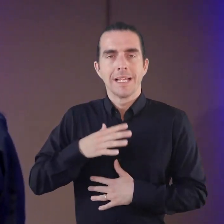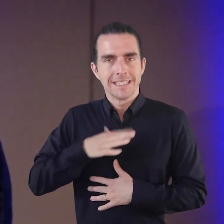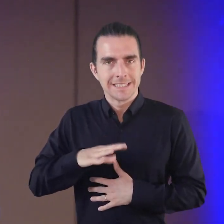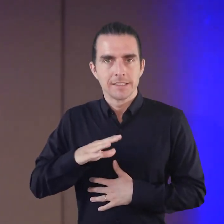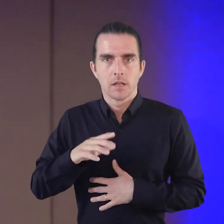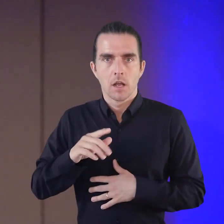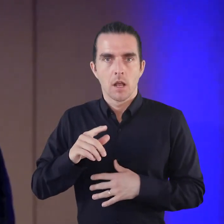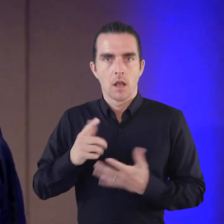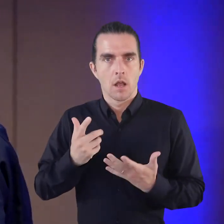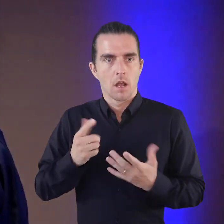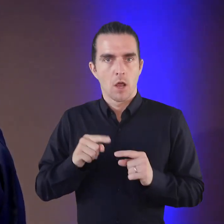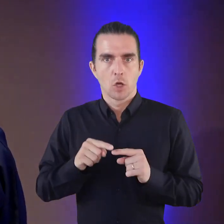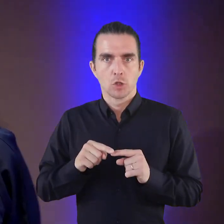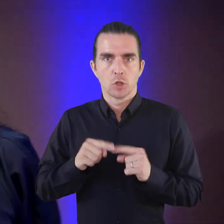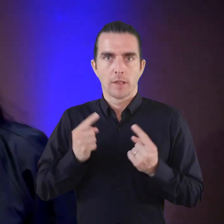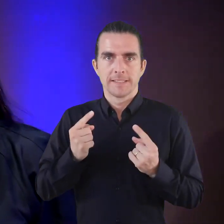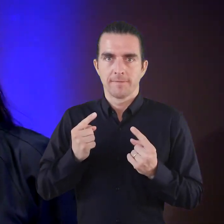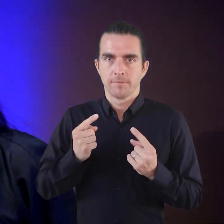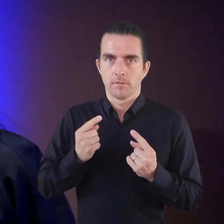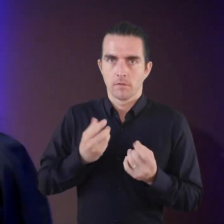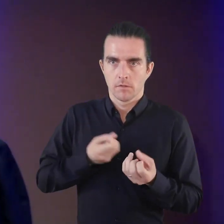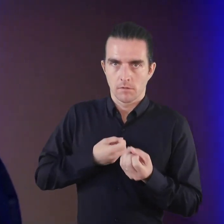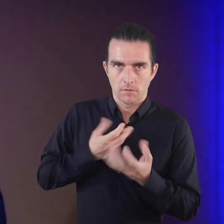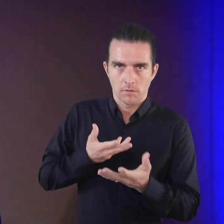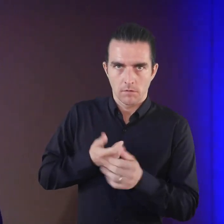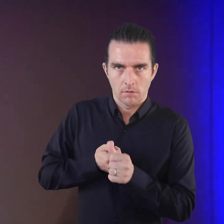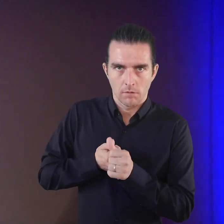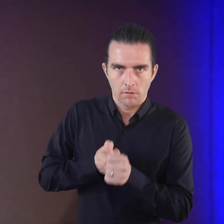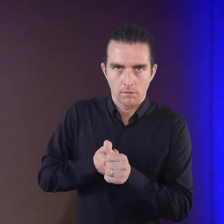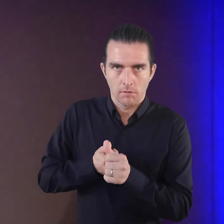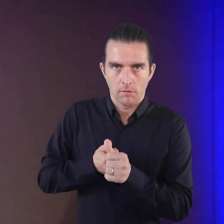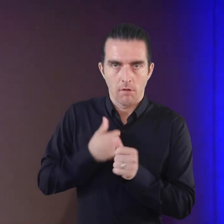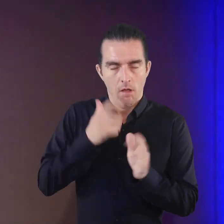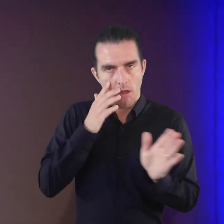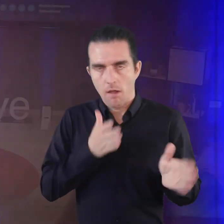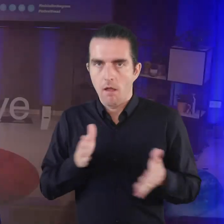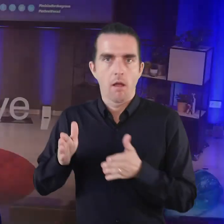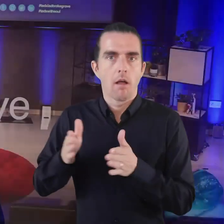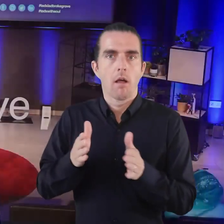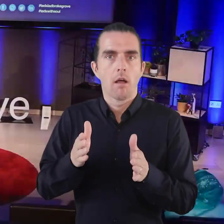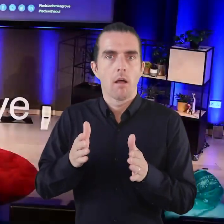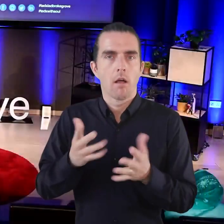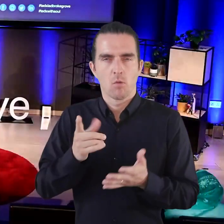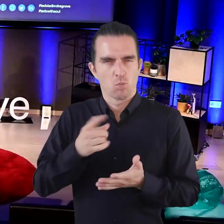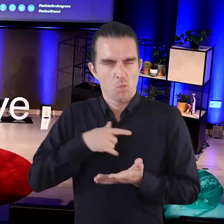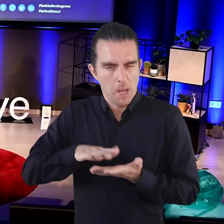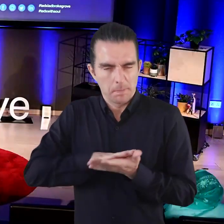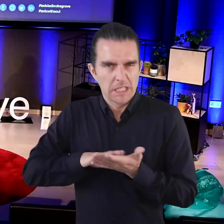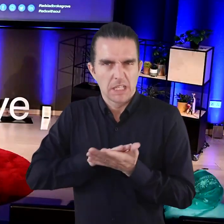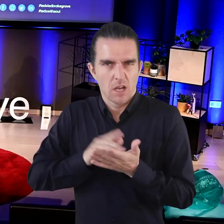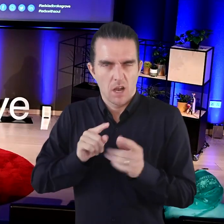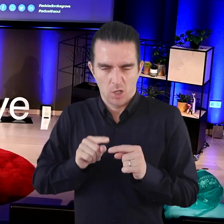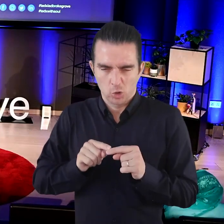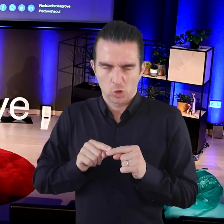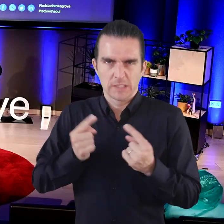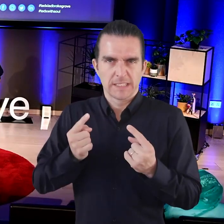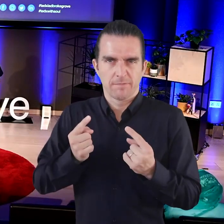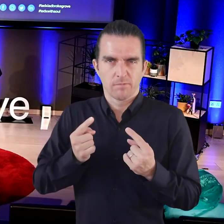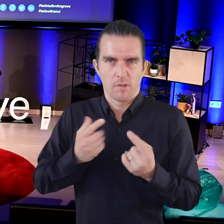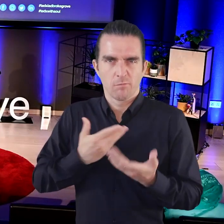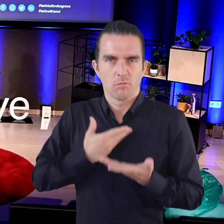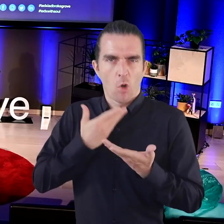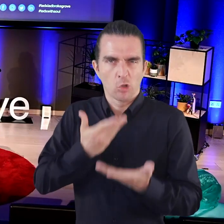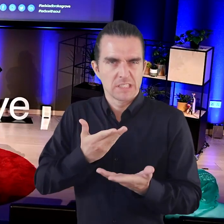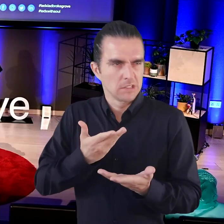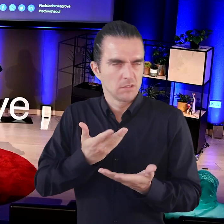the subject of my talk. What do I mean by alternative voices, and where can we find them? What